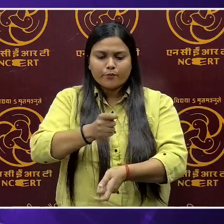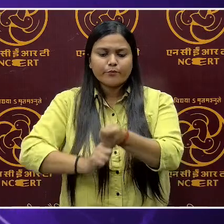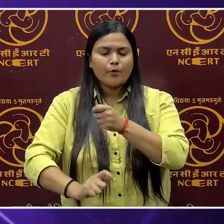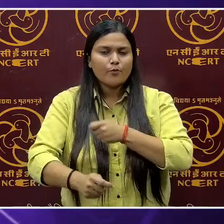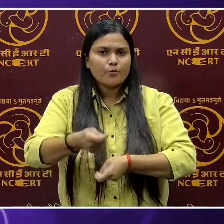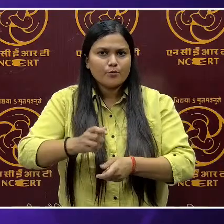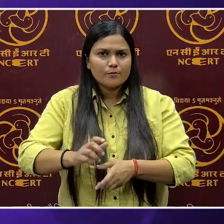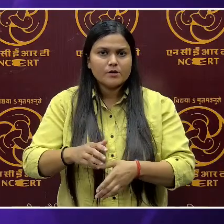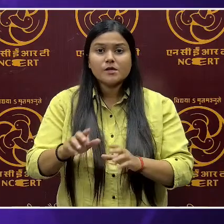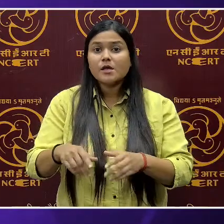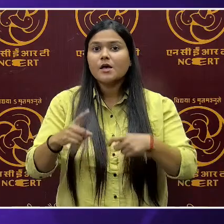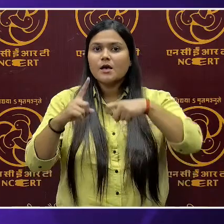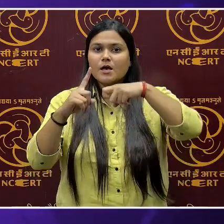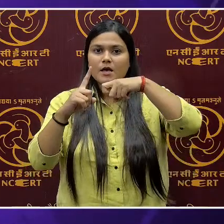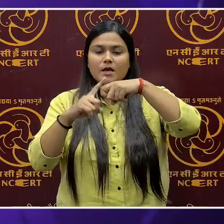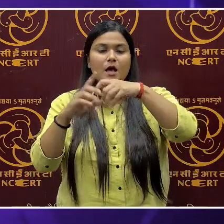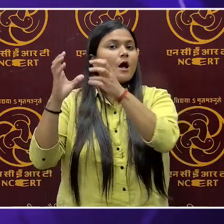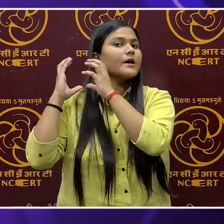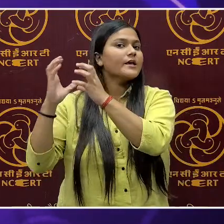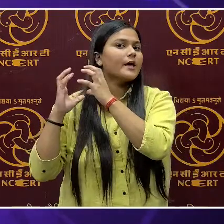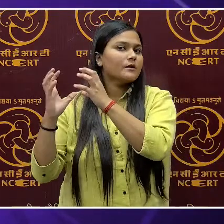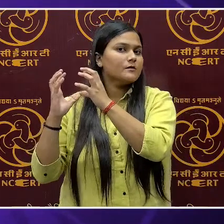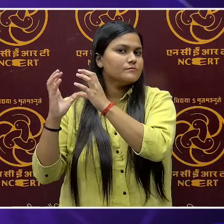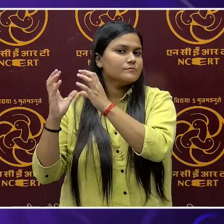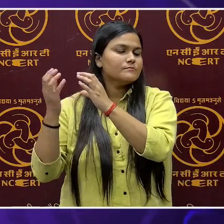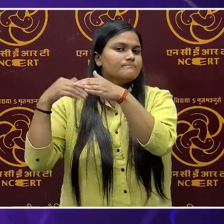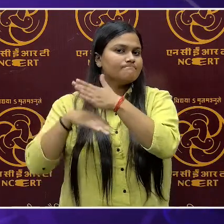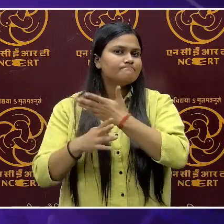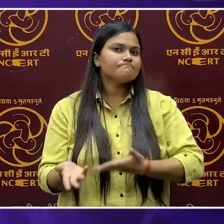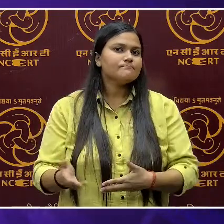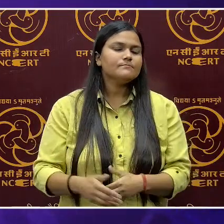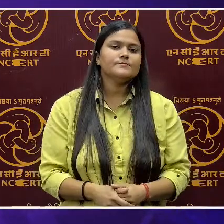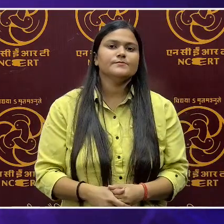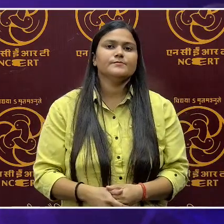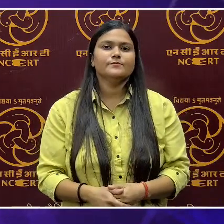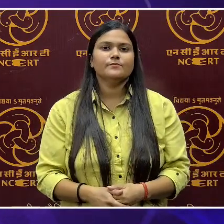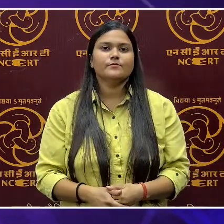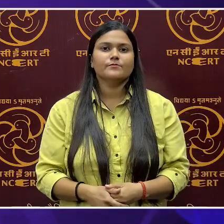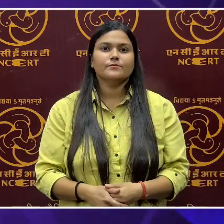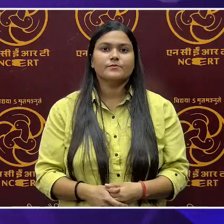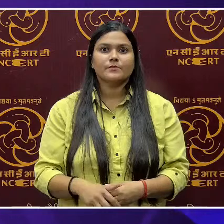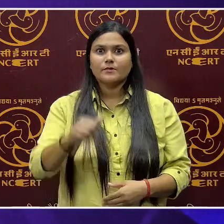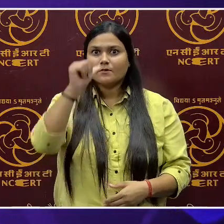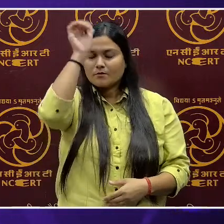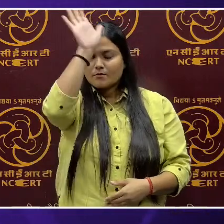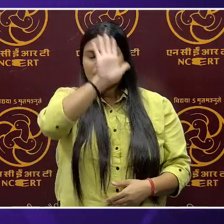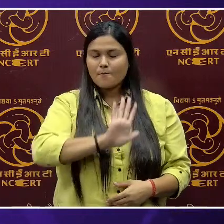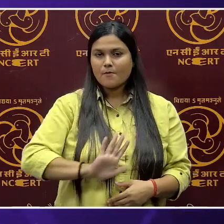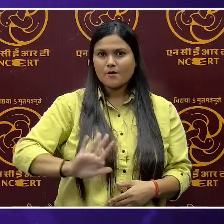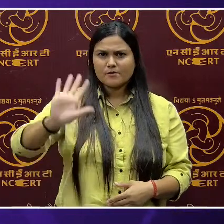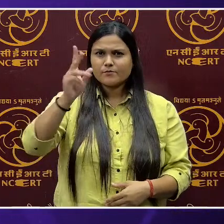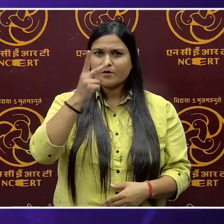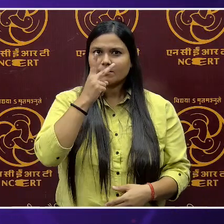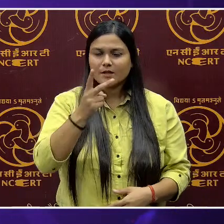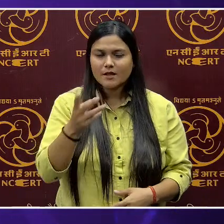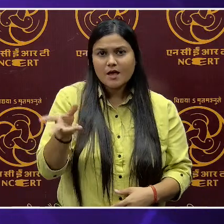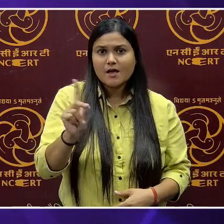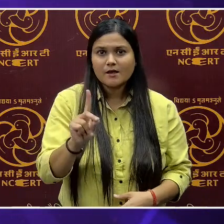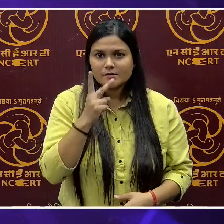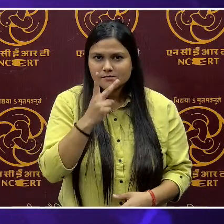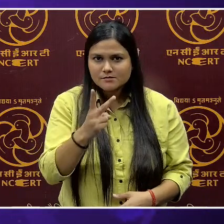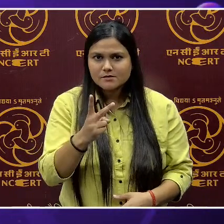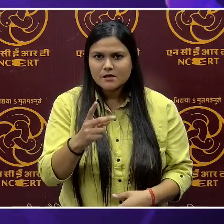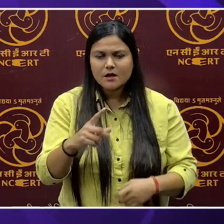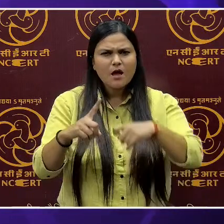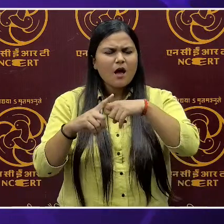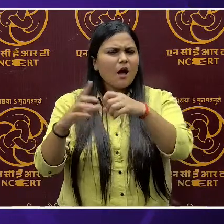in Kerala. And once again, you have the map of our country. Students, are you able to